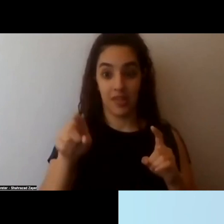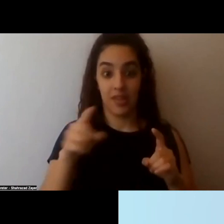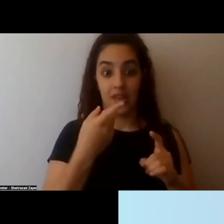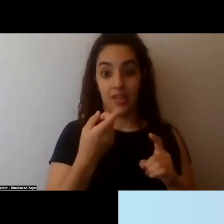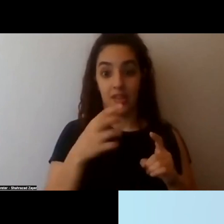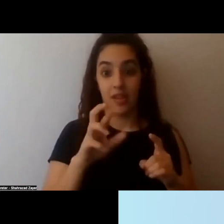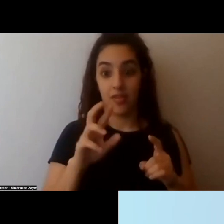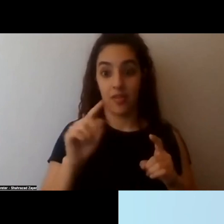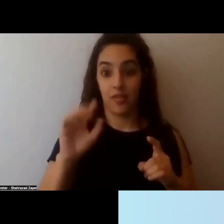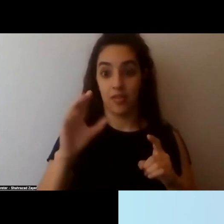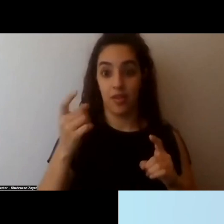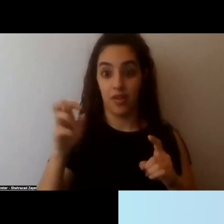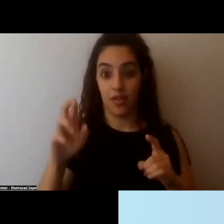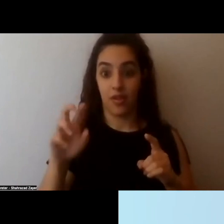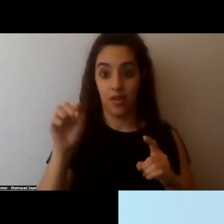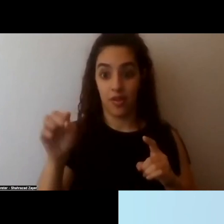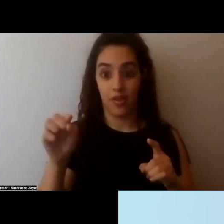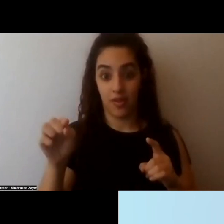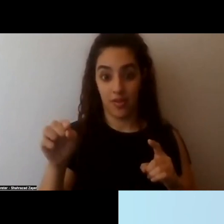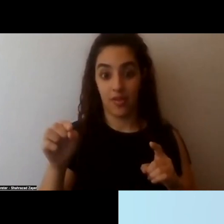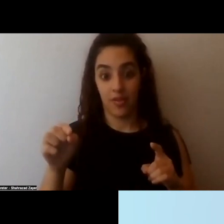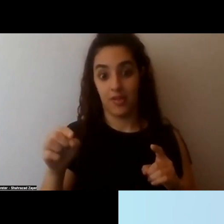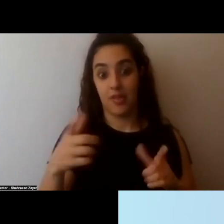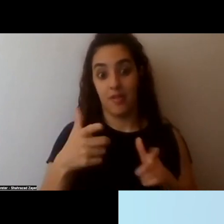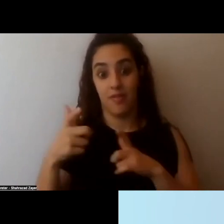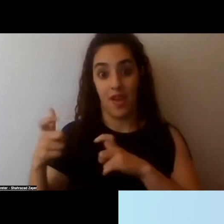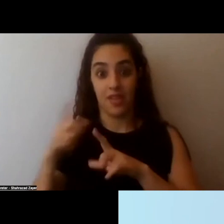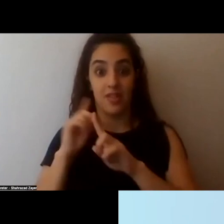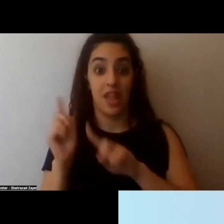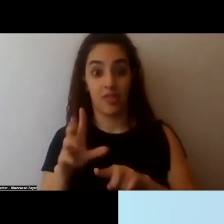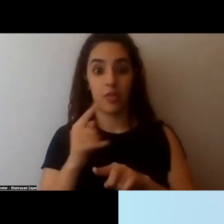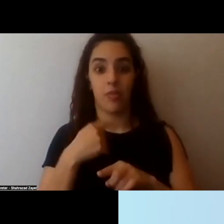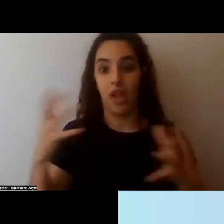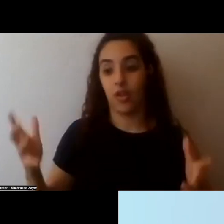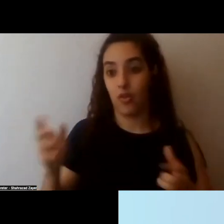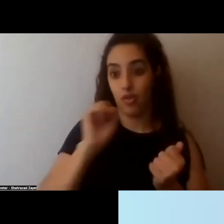would encourage you to look at them so you can see his and my answers so far.